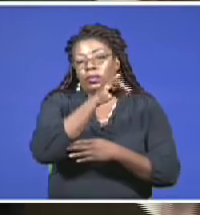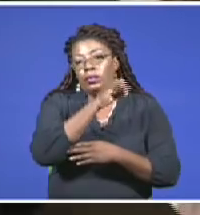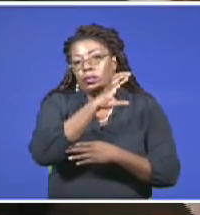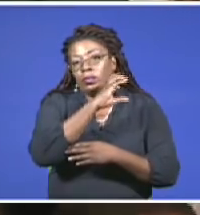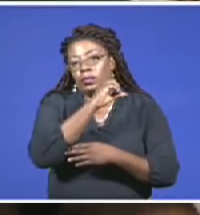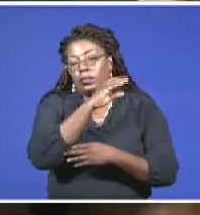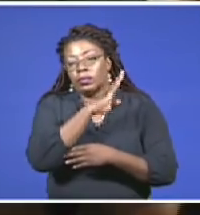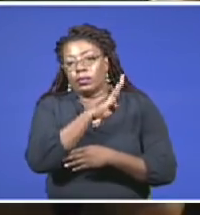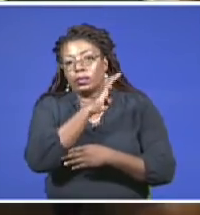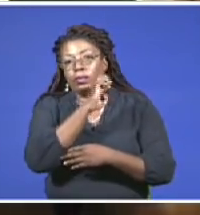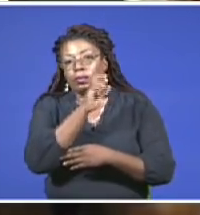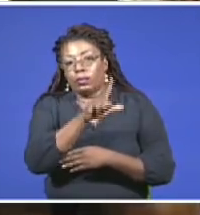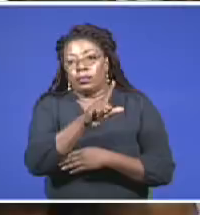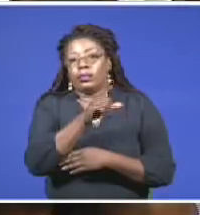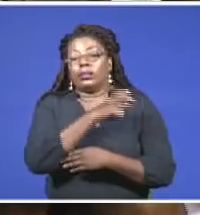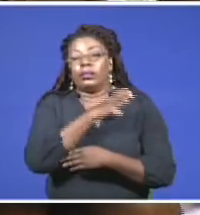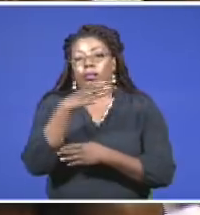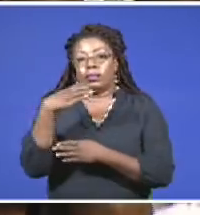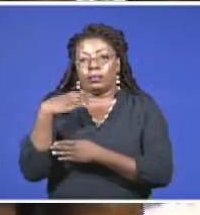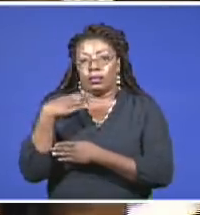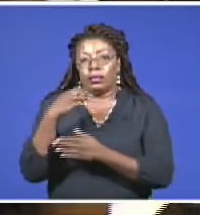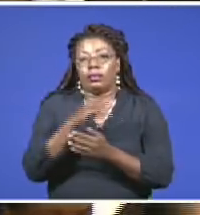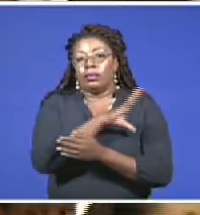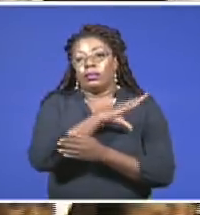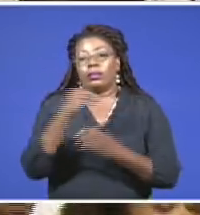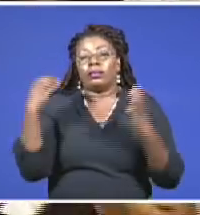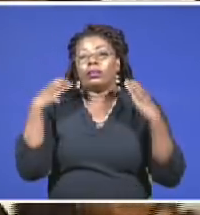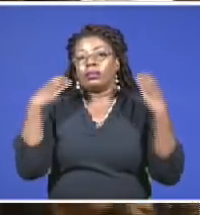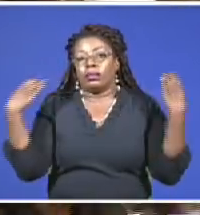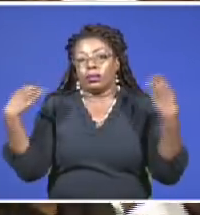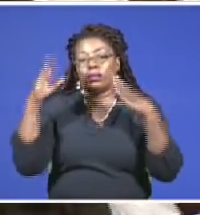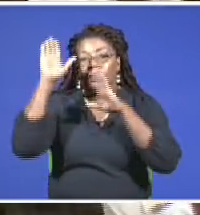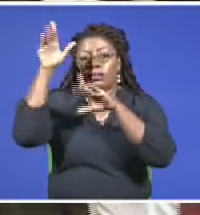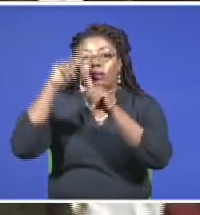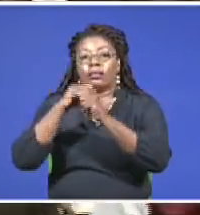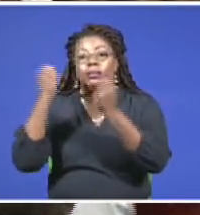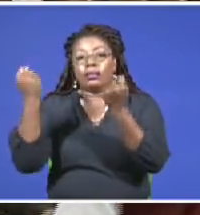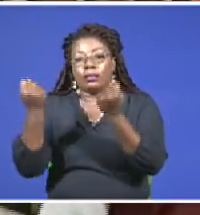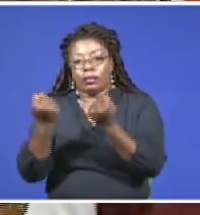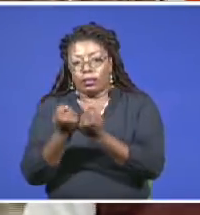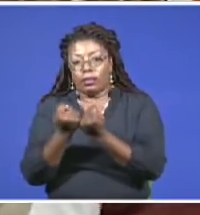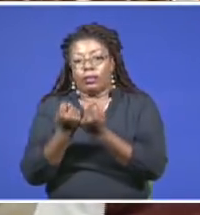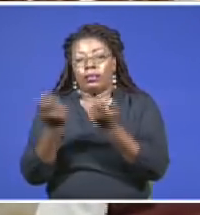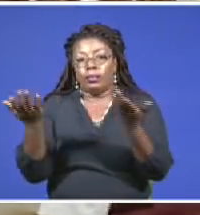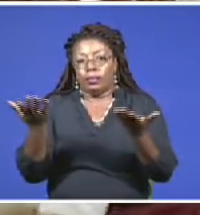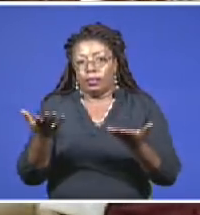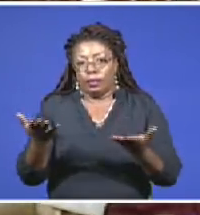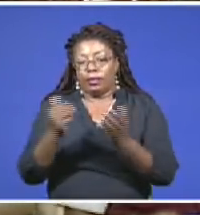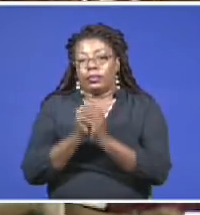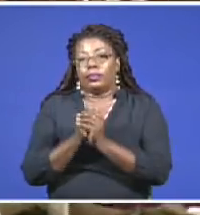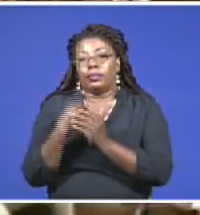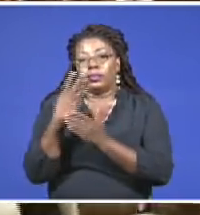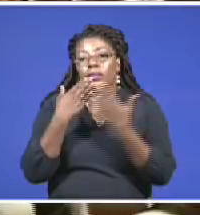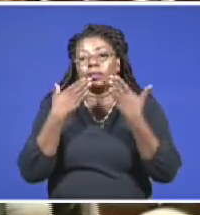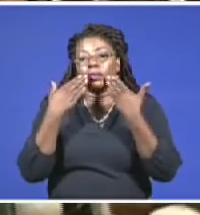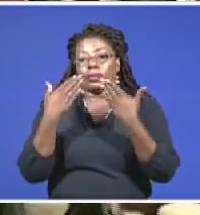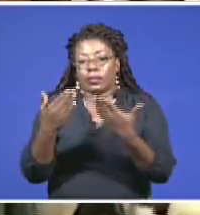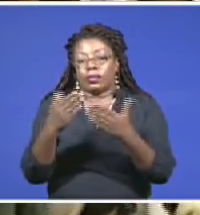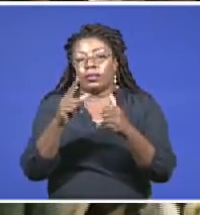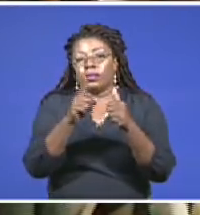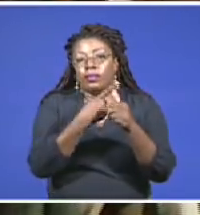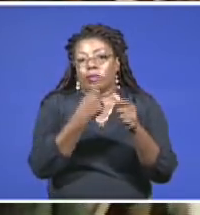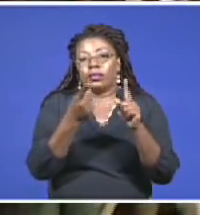Campbell Committee. To the coaches and basketball teams present, we thank you firstly